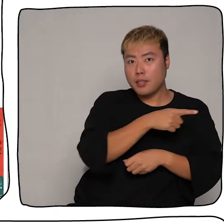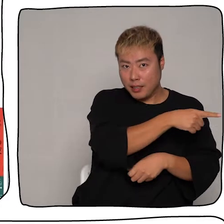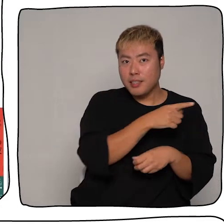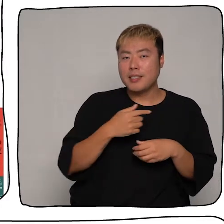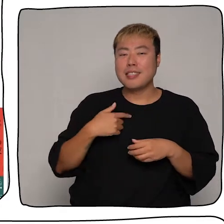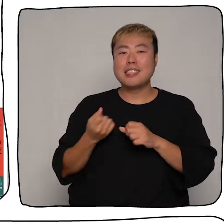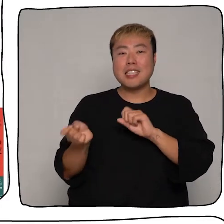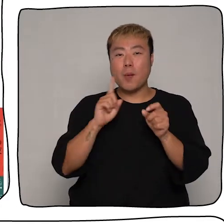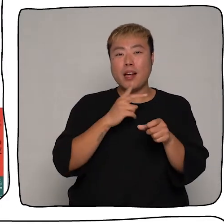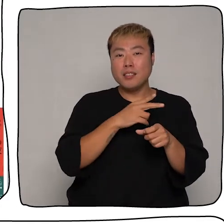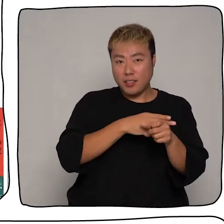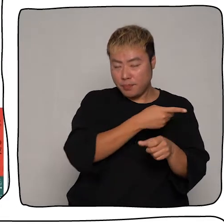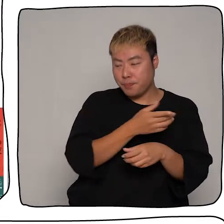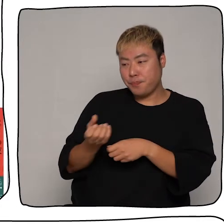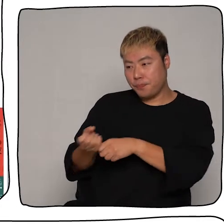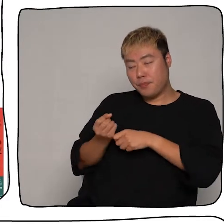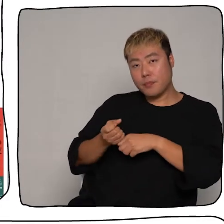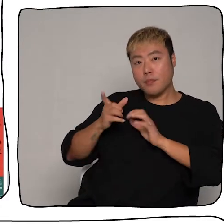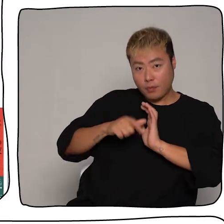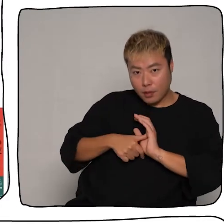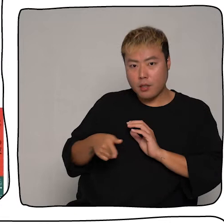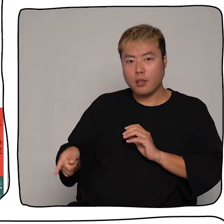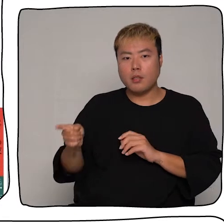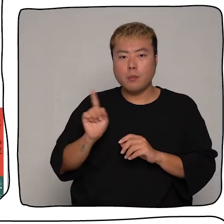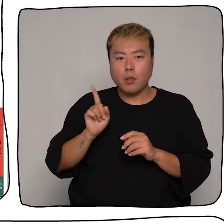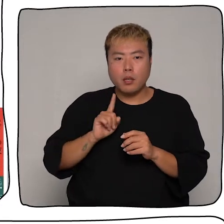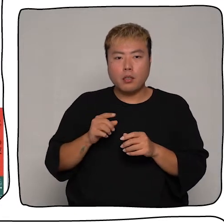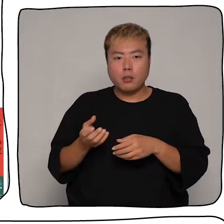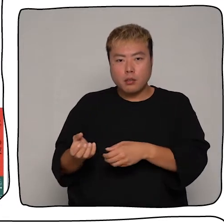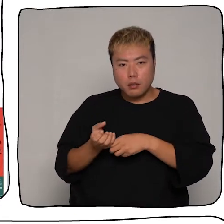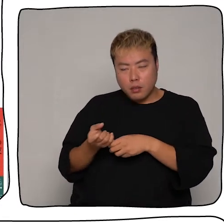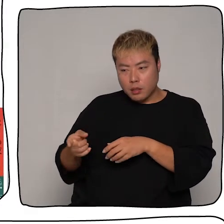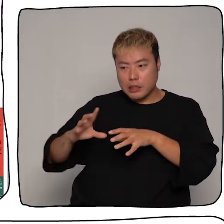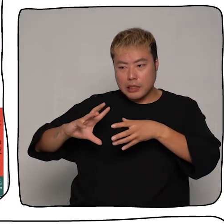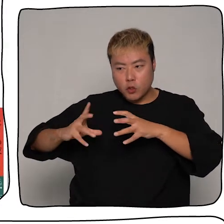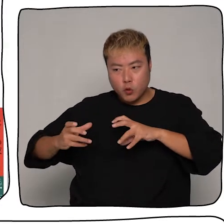of preparing my arm by sensing my arm